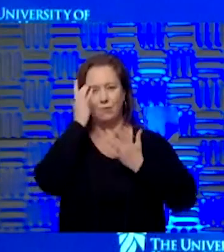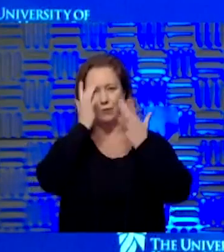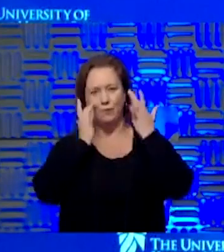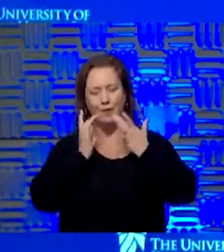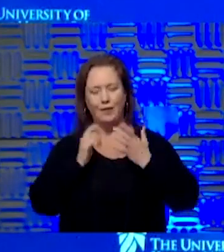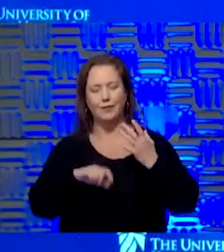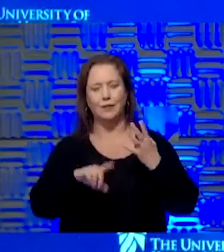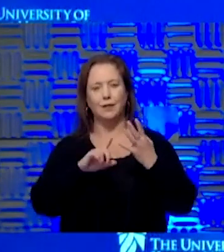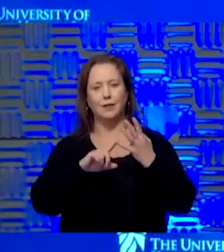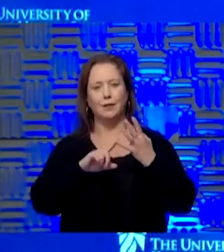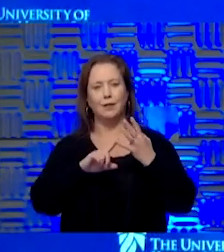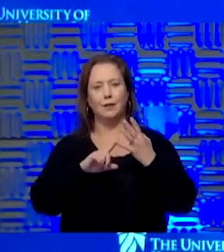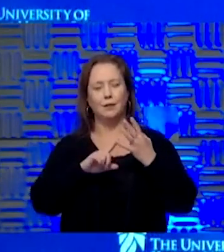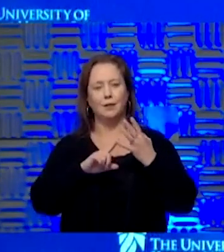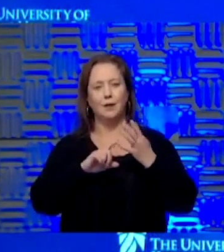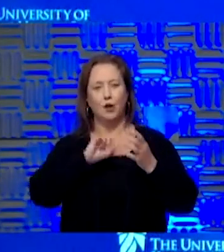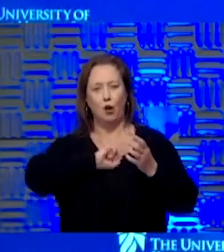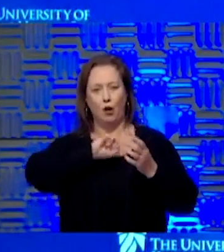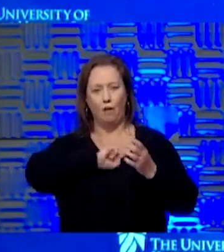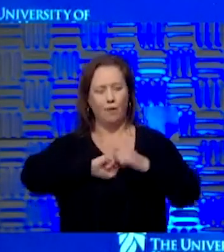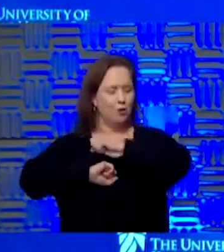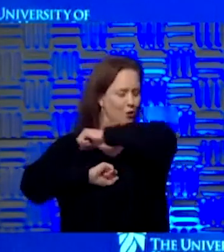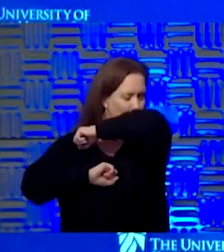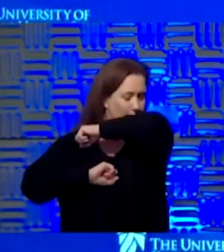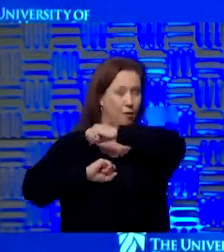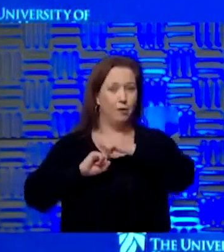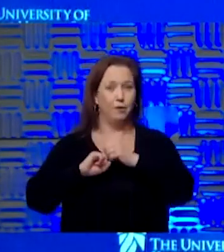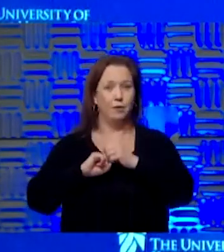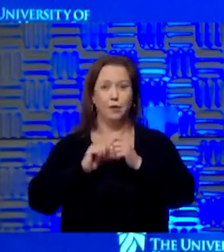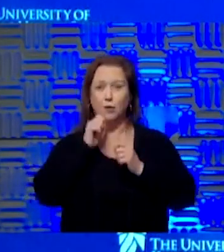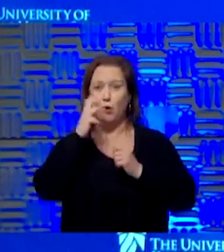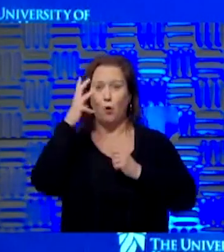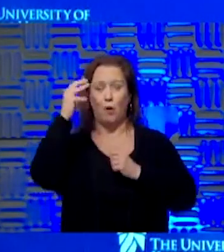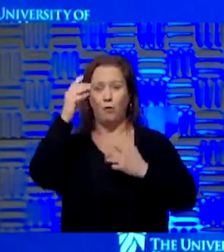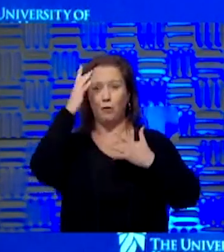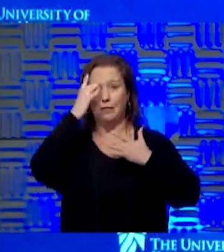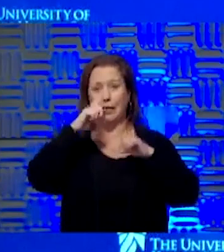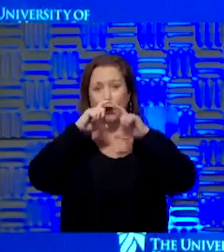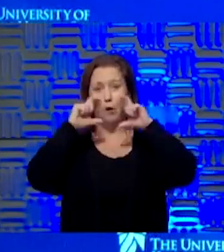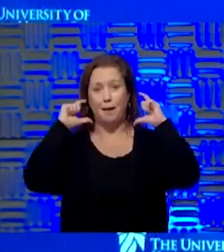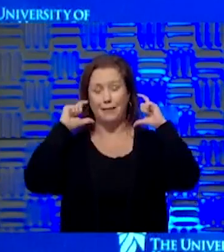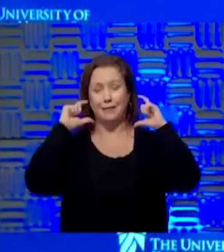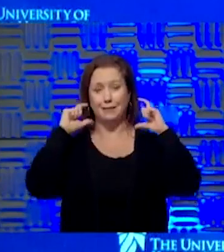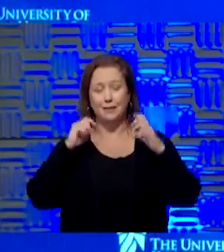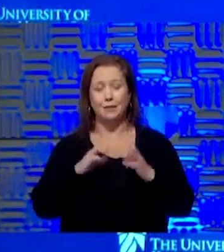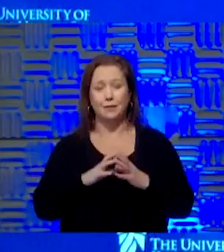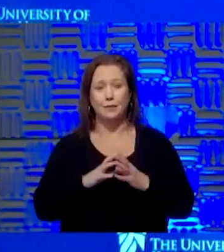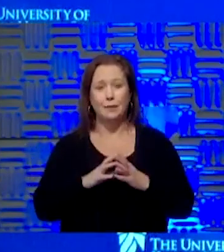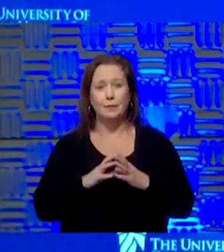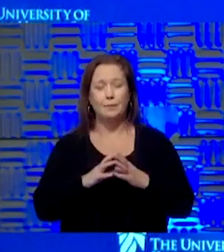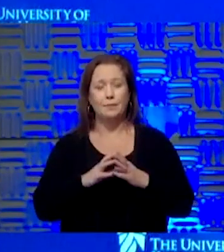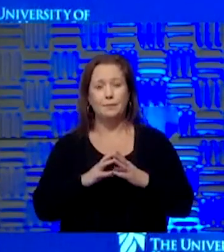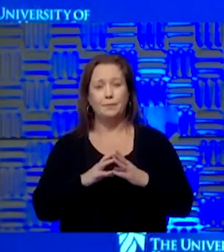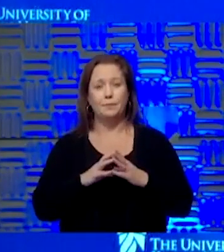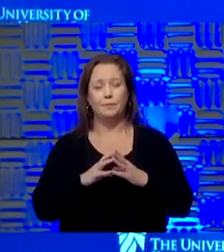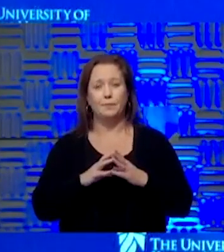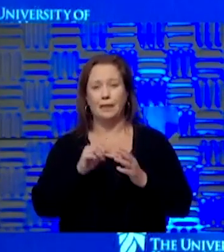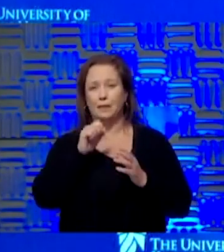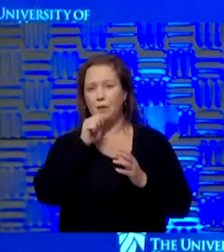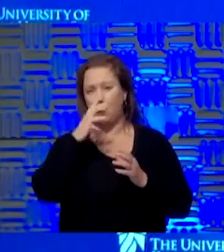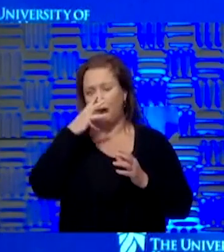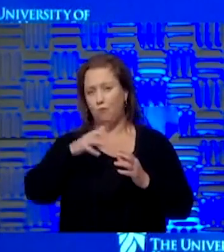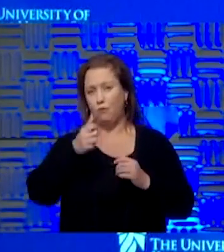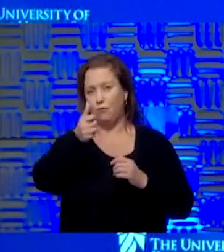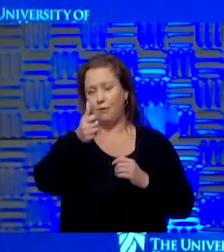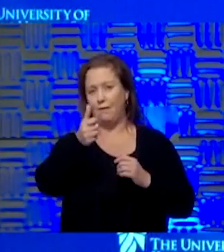face. You can say it with me. You cough into your elbow. You don't go out when you're sick. You wear a mask. And you don't ignore